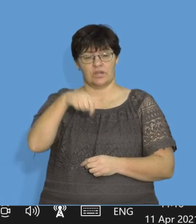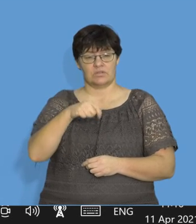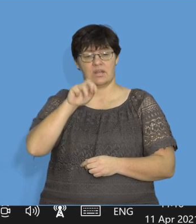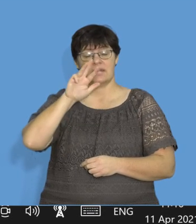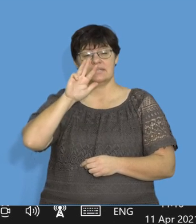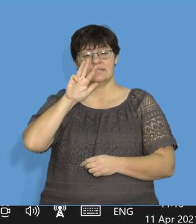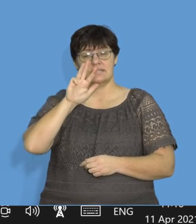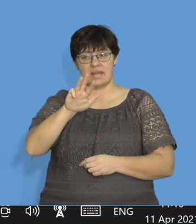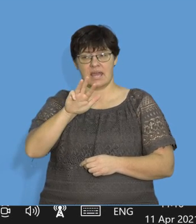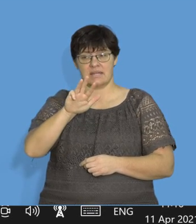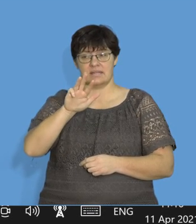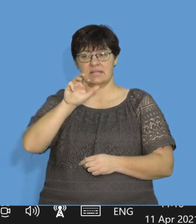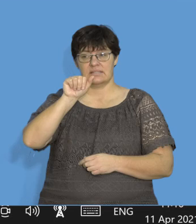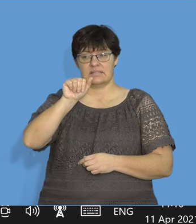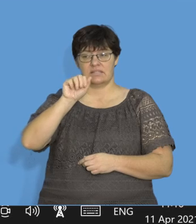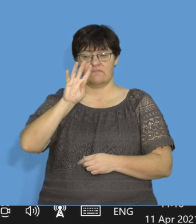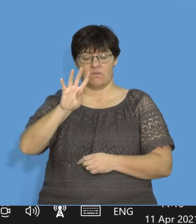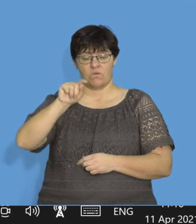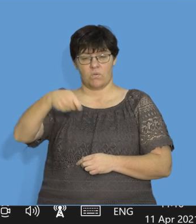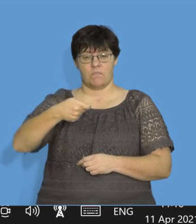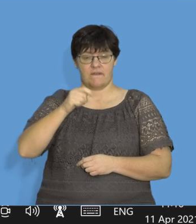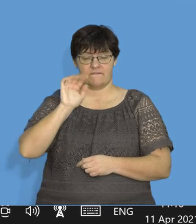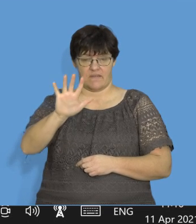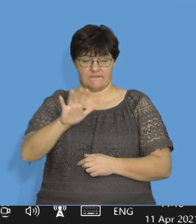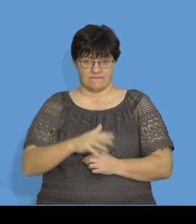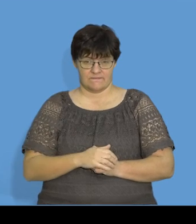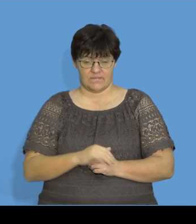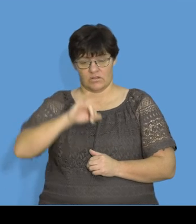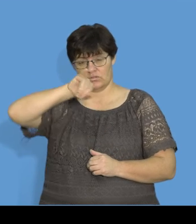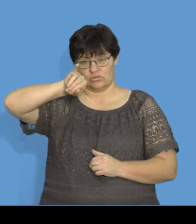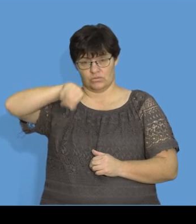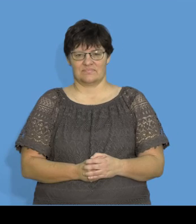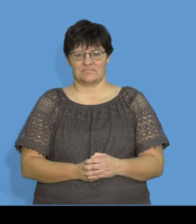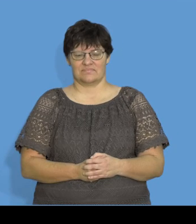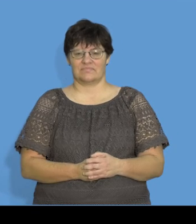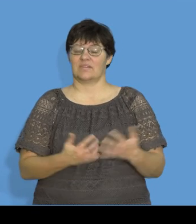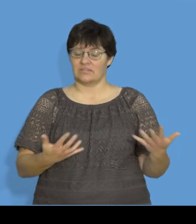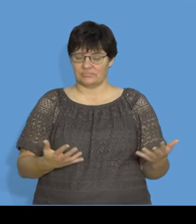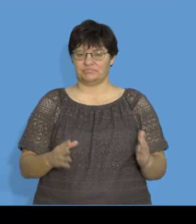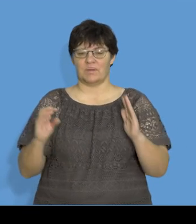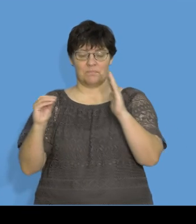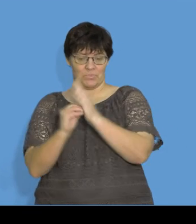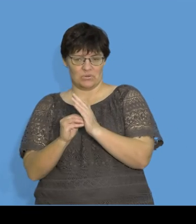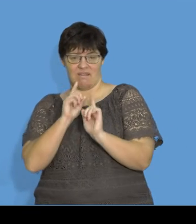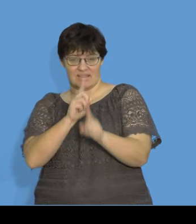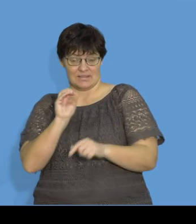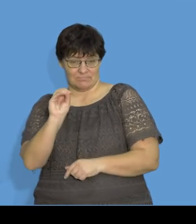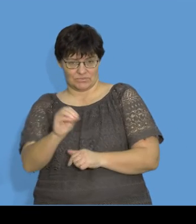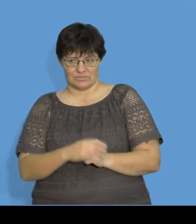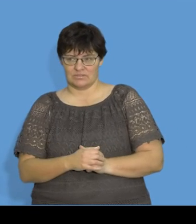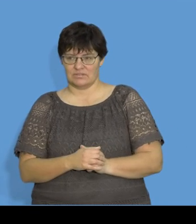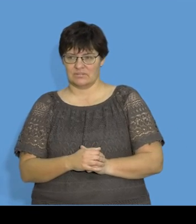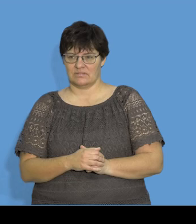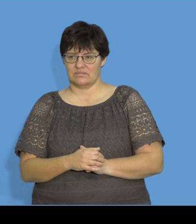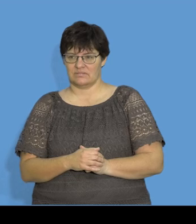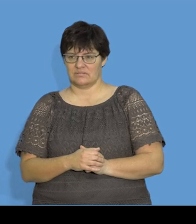2,964.5. So let's write our answer down. Oh,